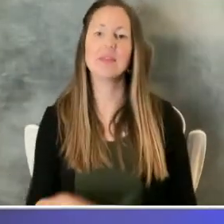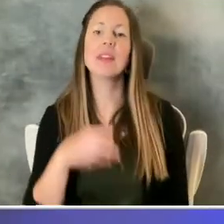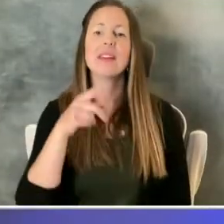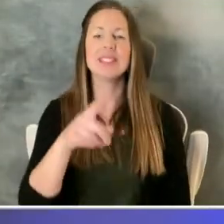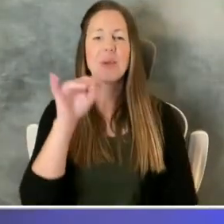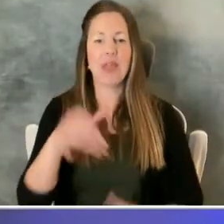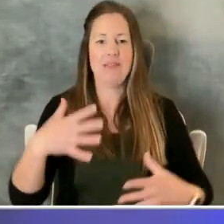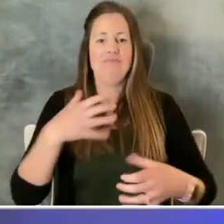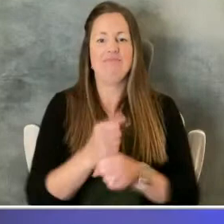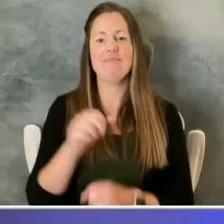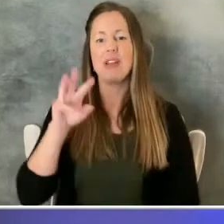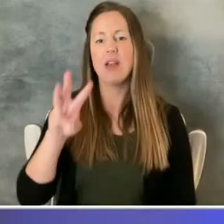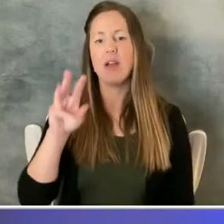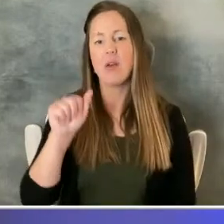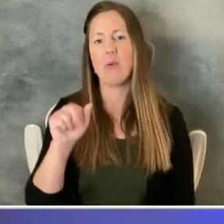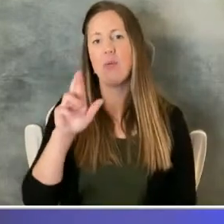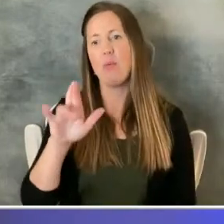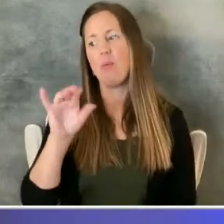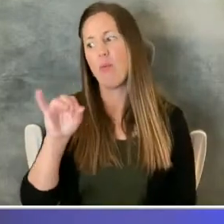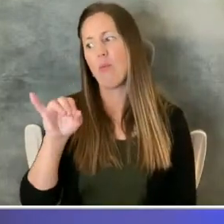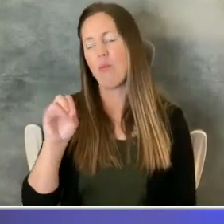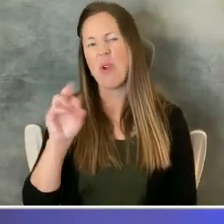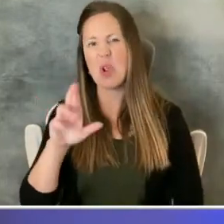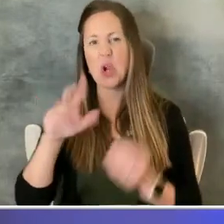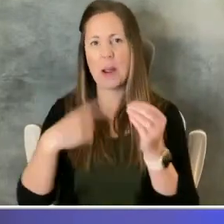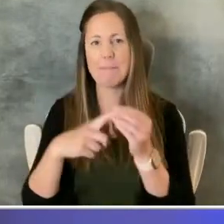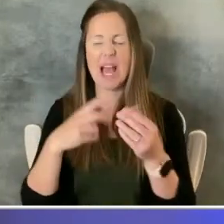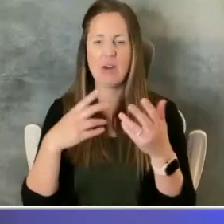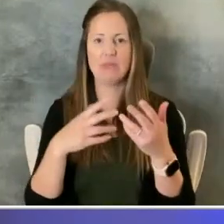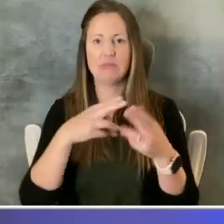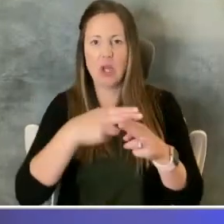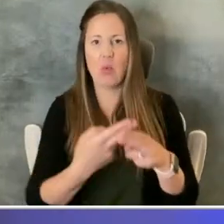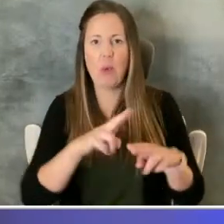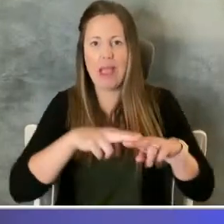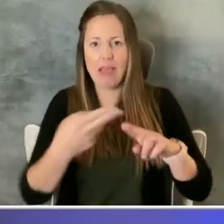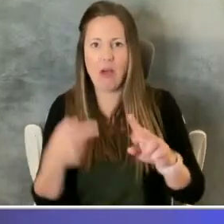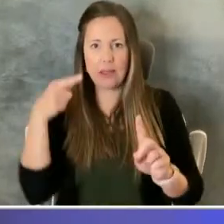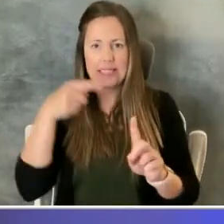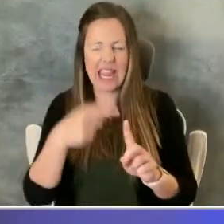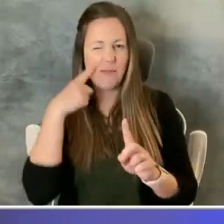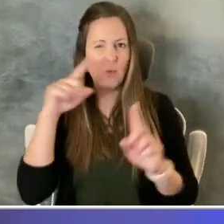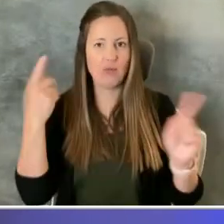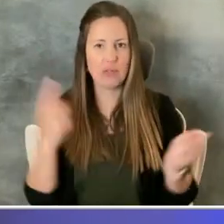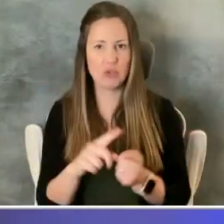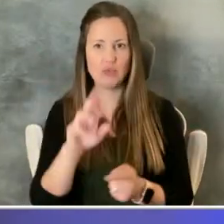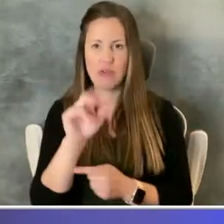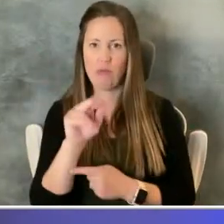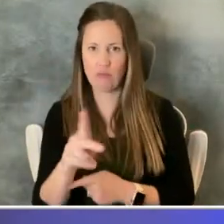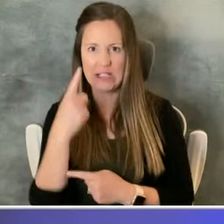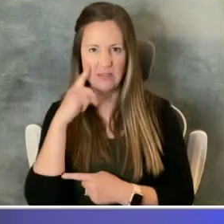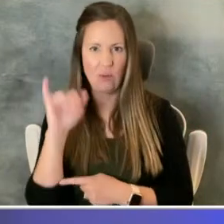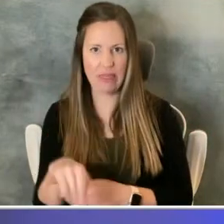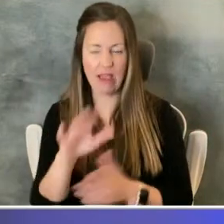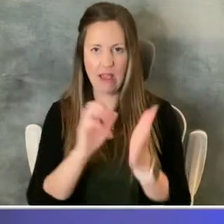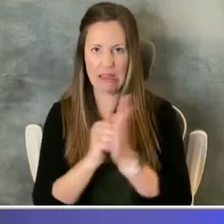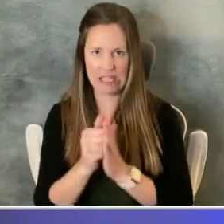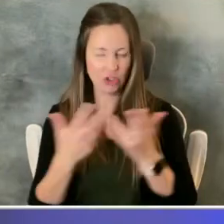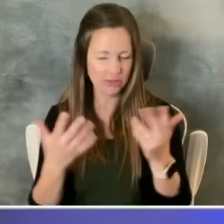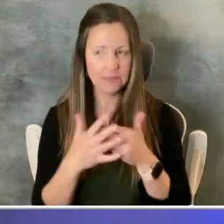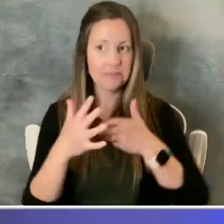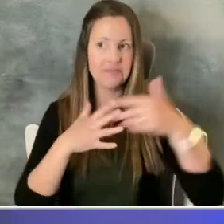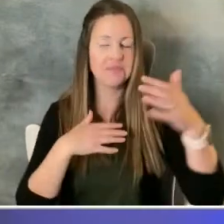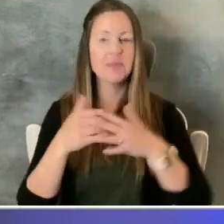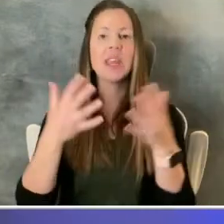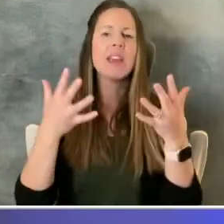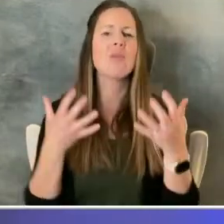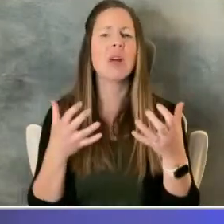prostate cancer. And it really was a sort of targeted intervention where we were looking at both exercise and